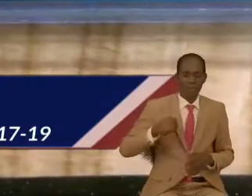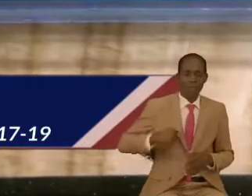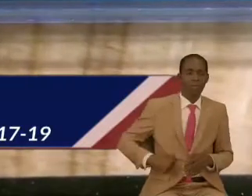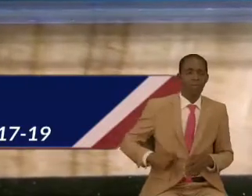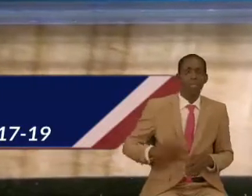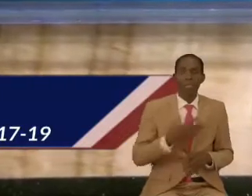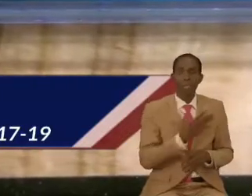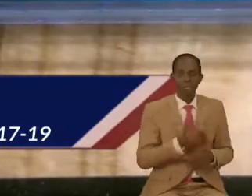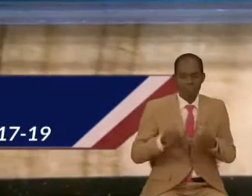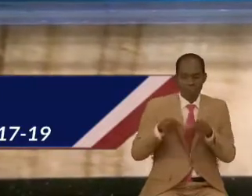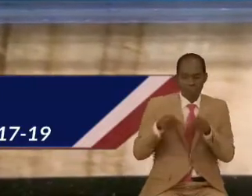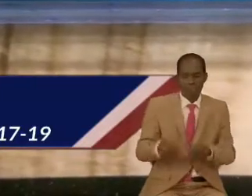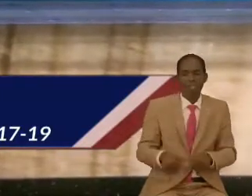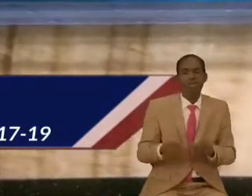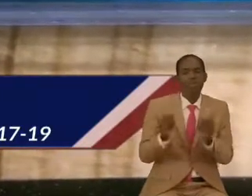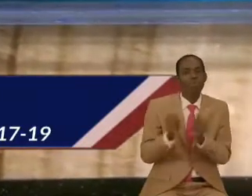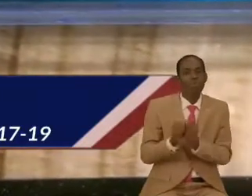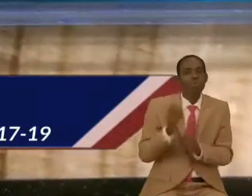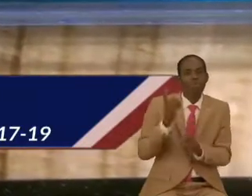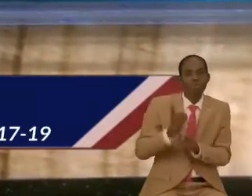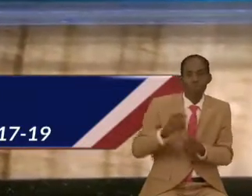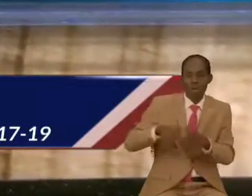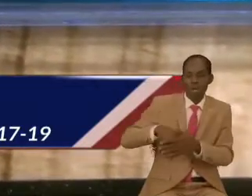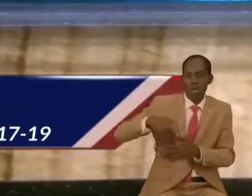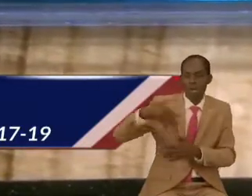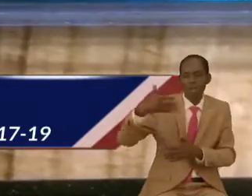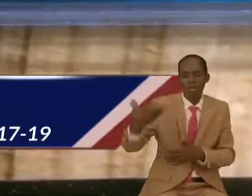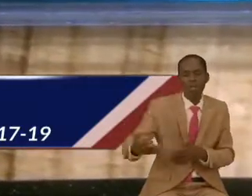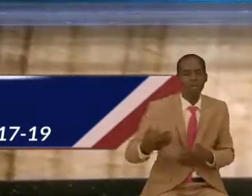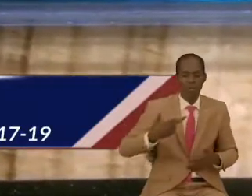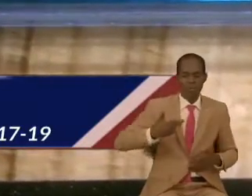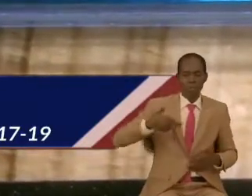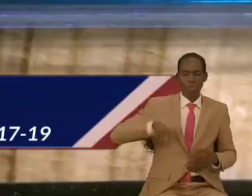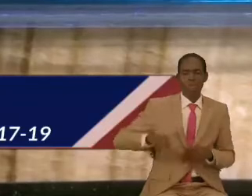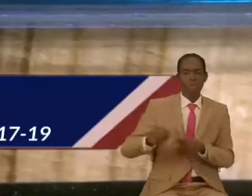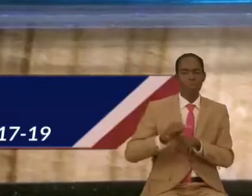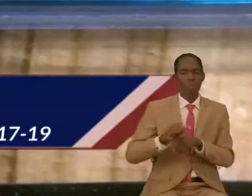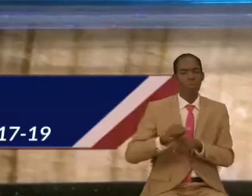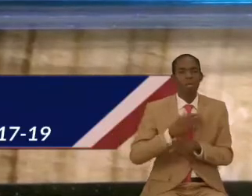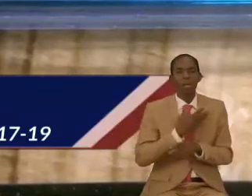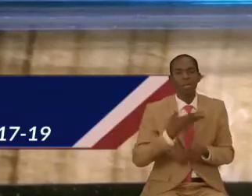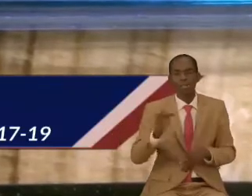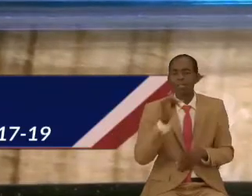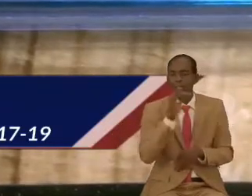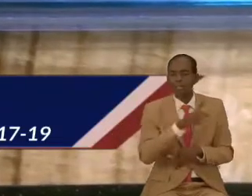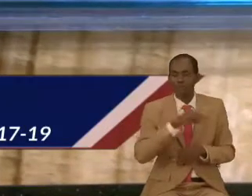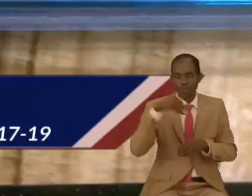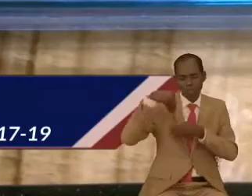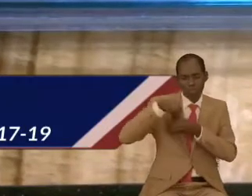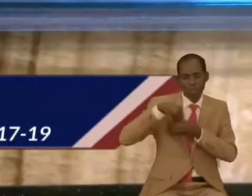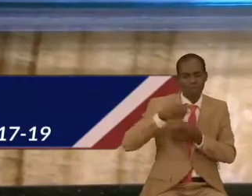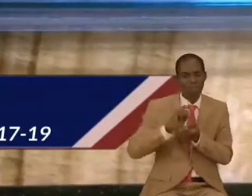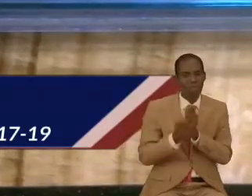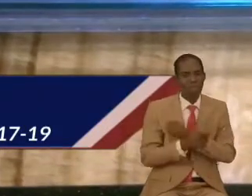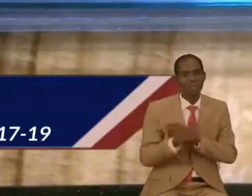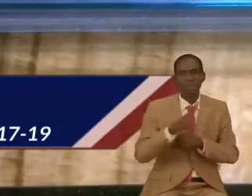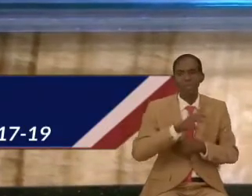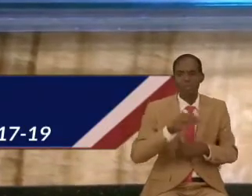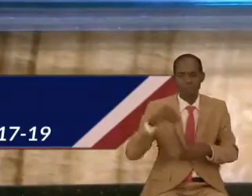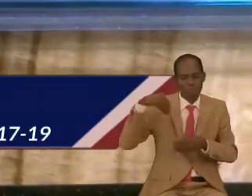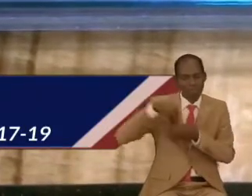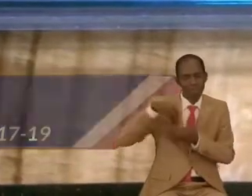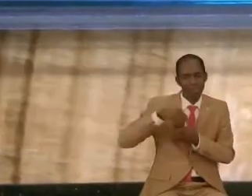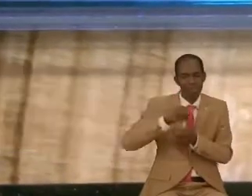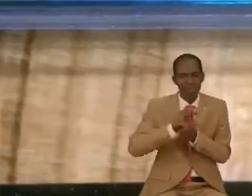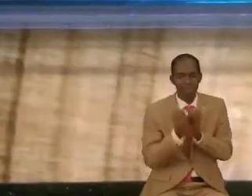only stay with external outward religion, and there's no internal change, there's no internal